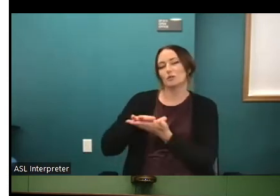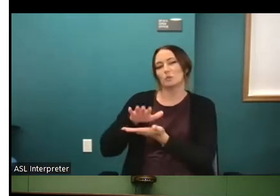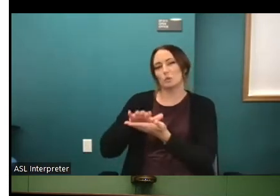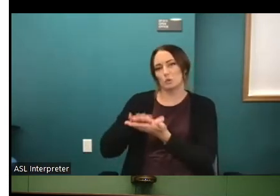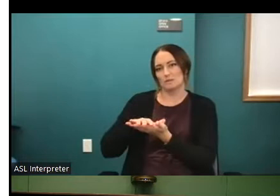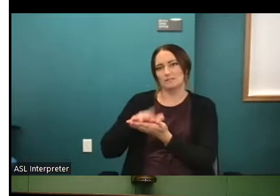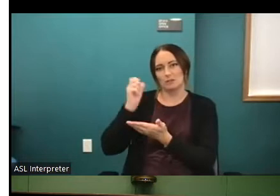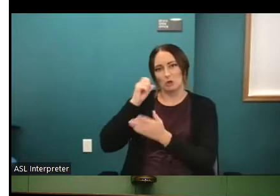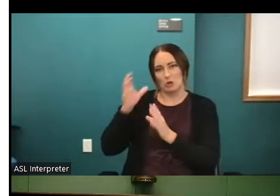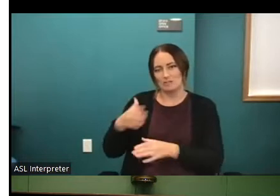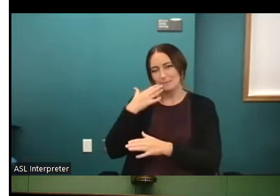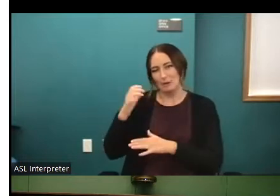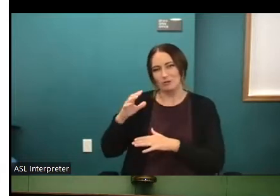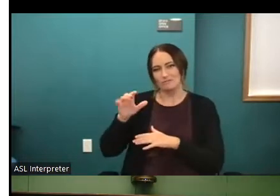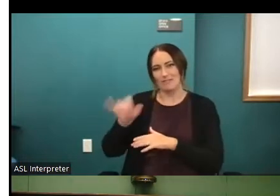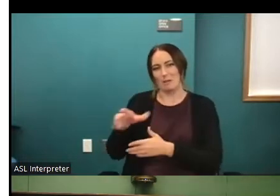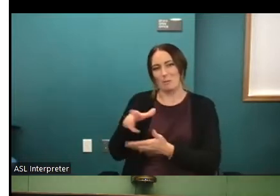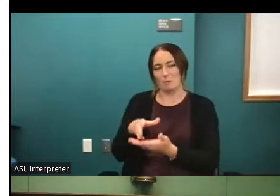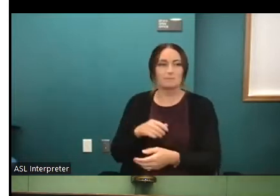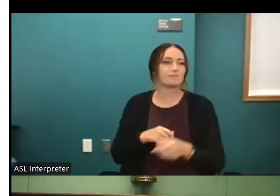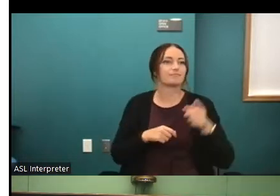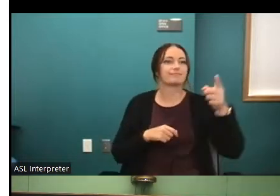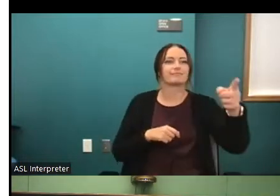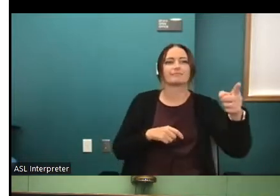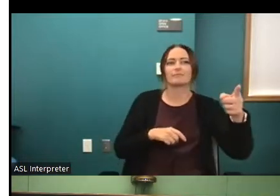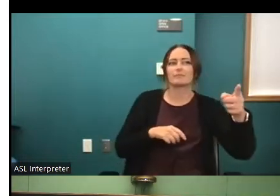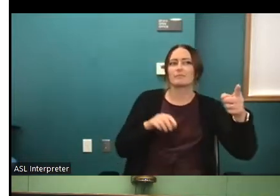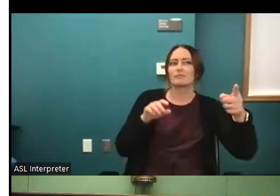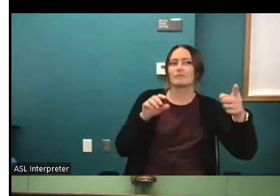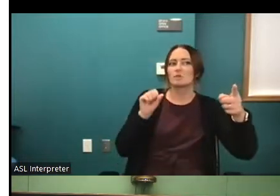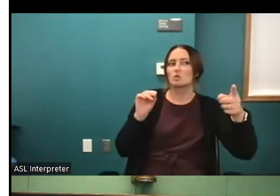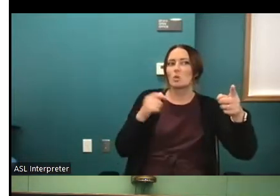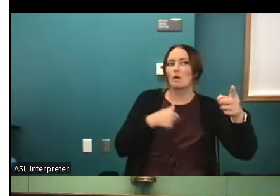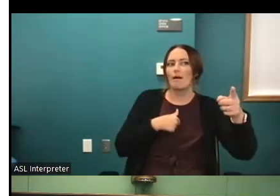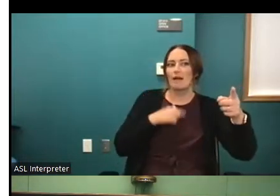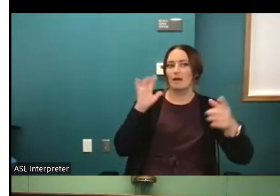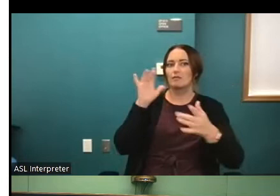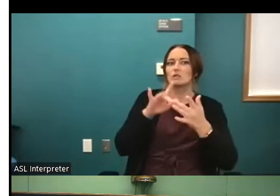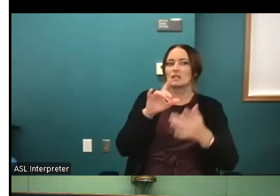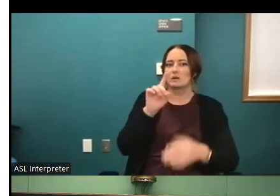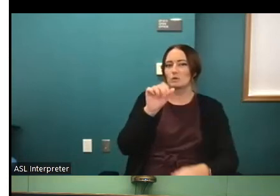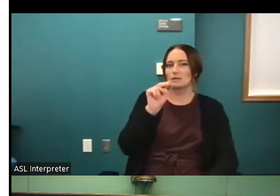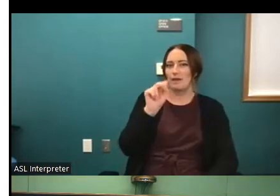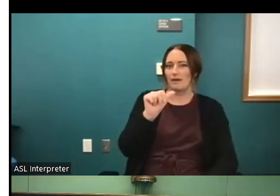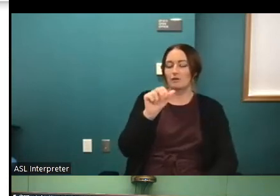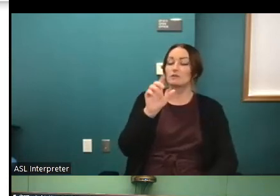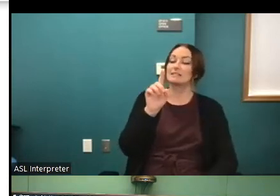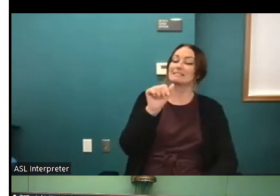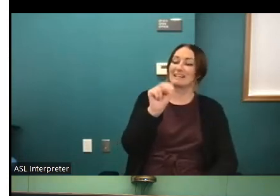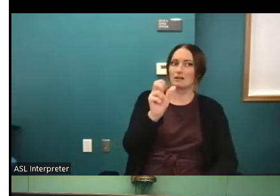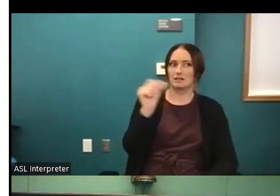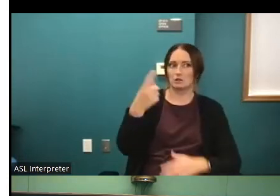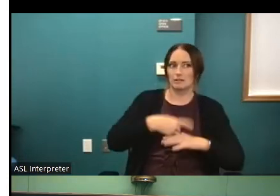that. Okay. So the directionality, like I called or reached out to Dan the other day because my student